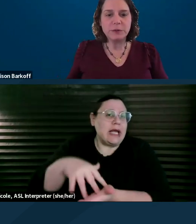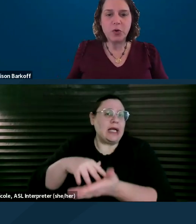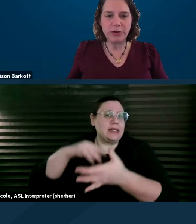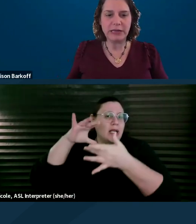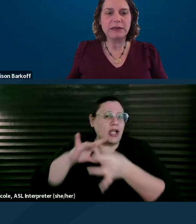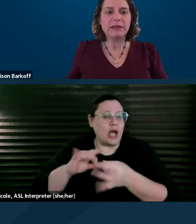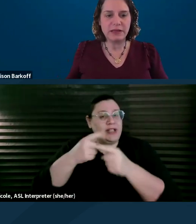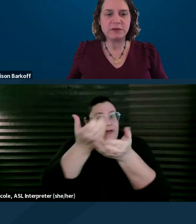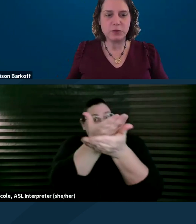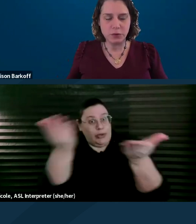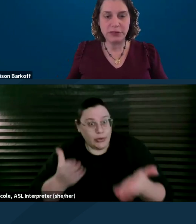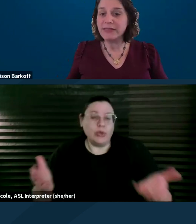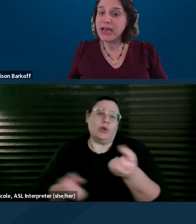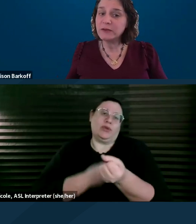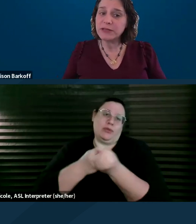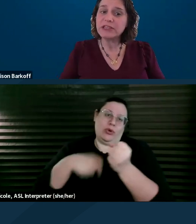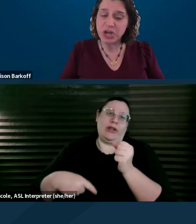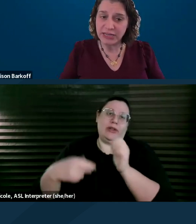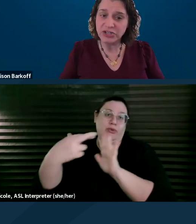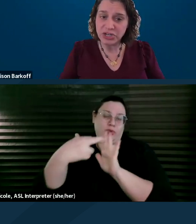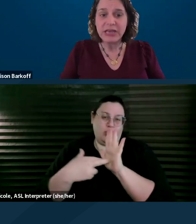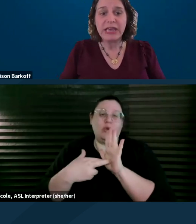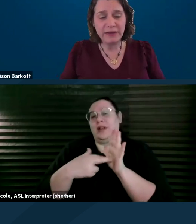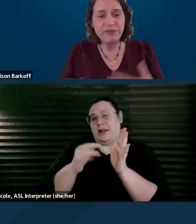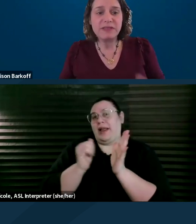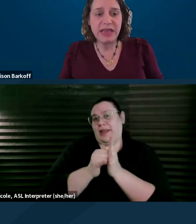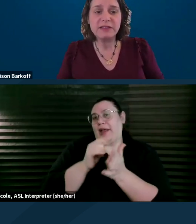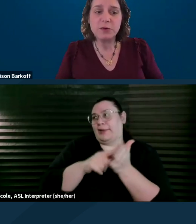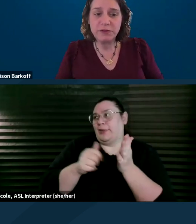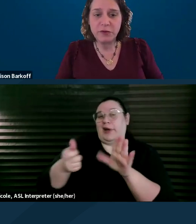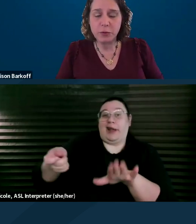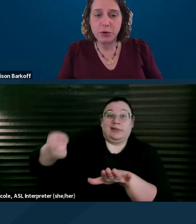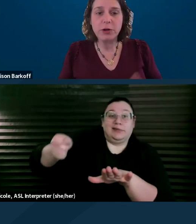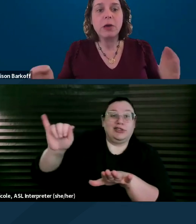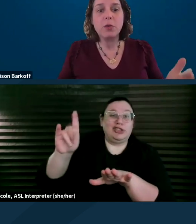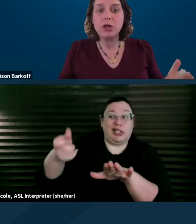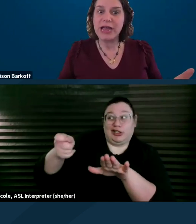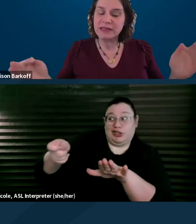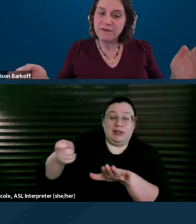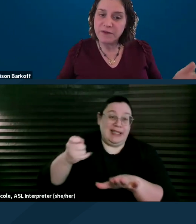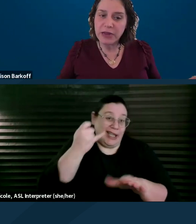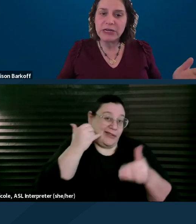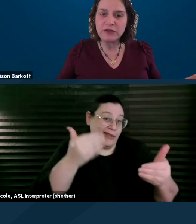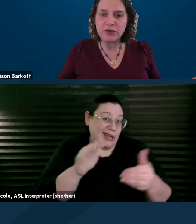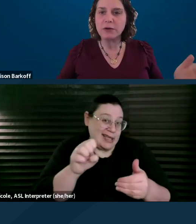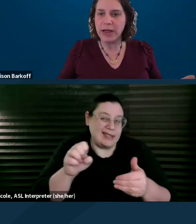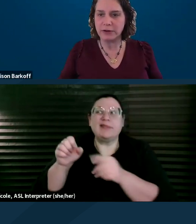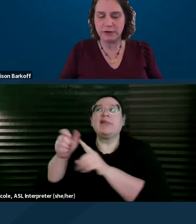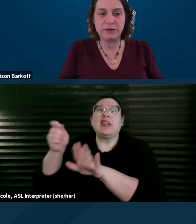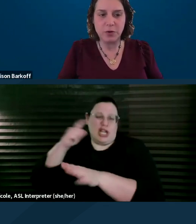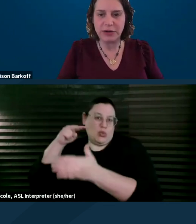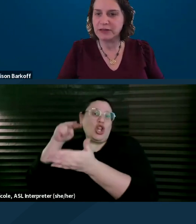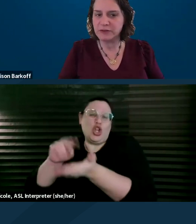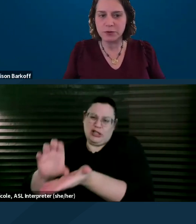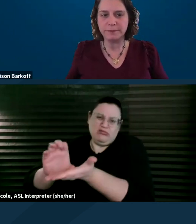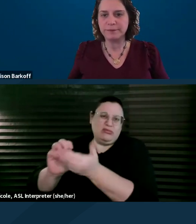you supporting this rule. And that's what the judge, if this case moves forward, will look at, the very strong